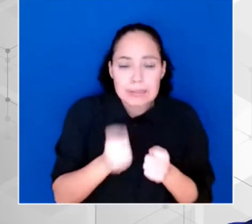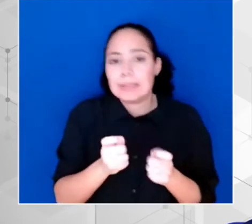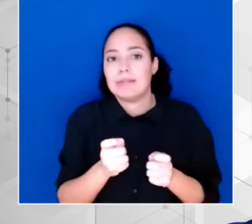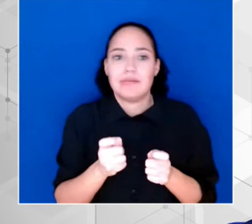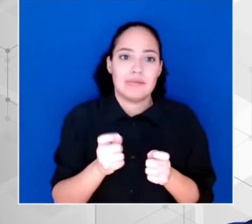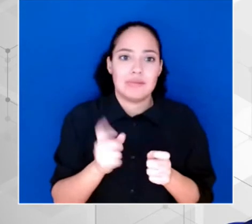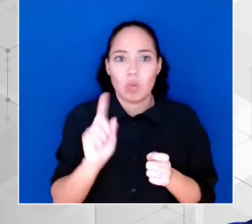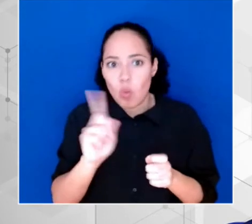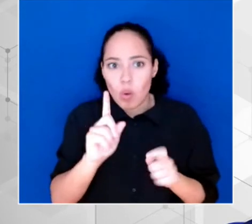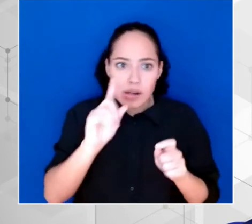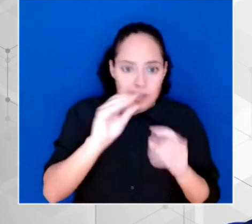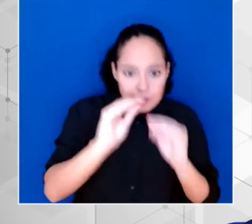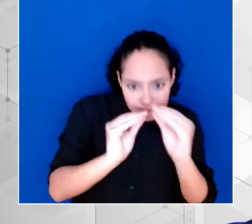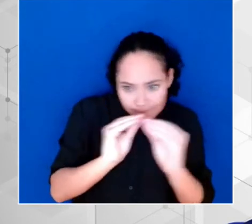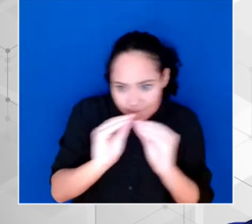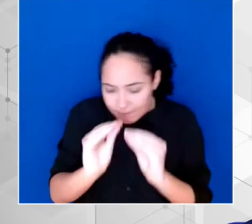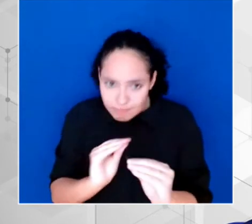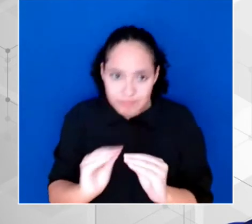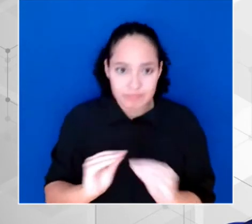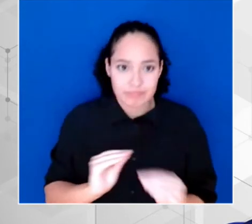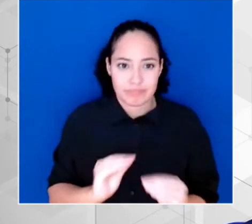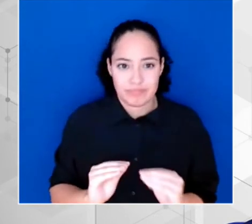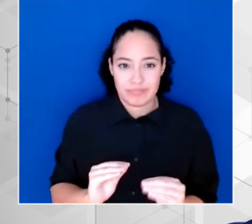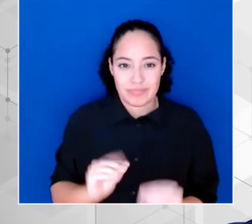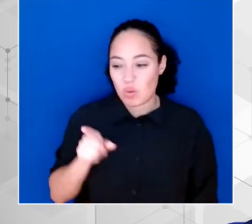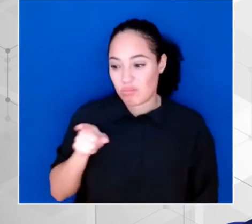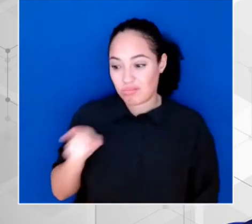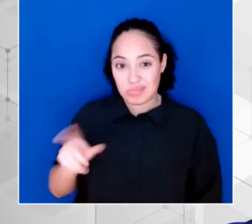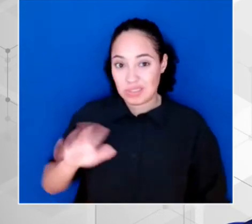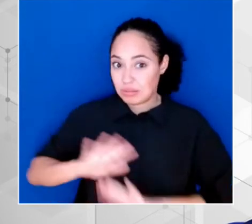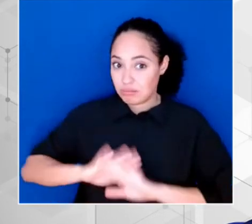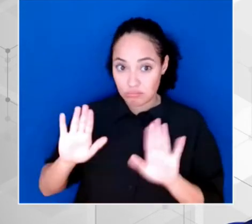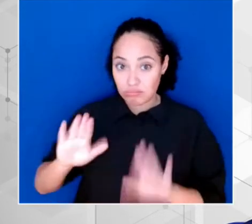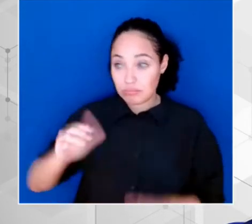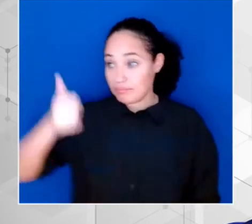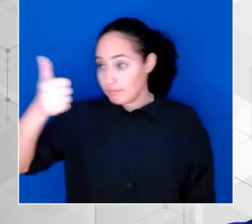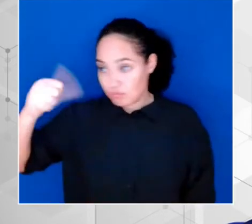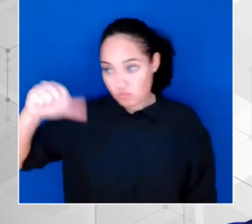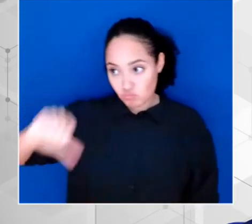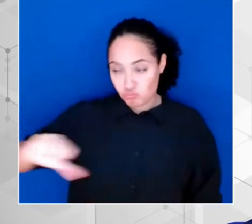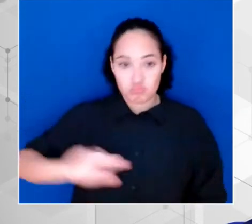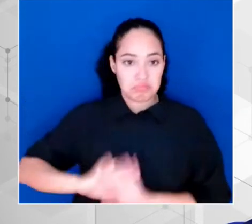can fail or success. That's why you have a red cross or a green tick.